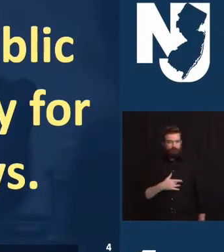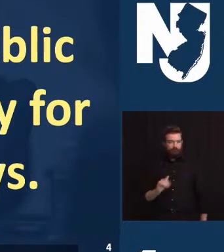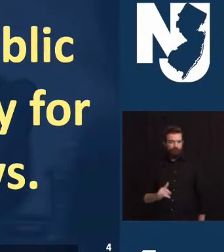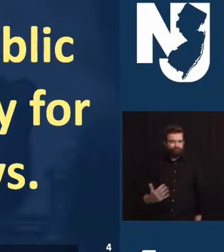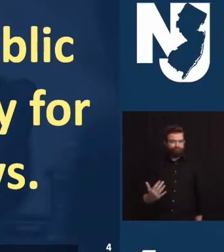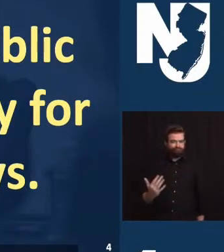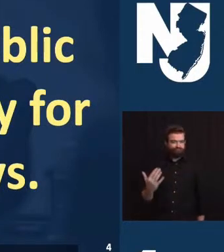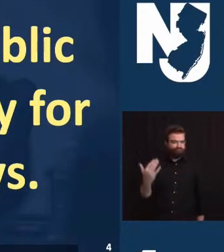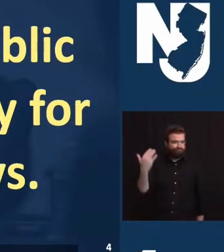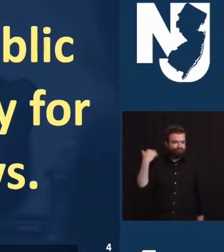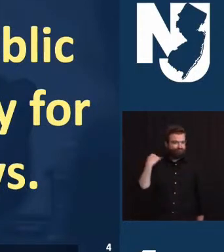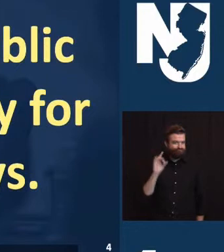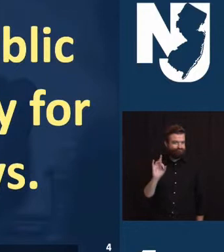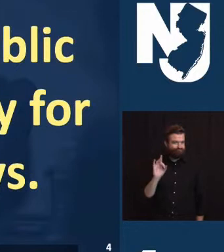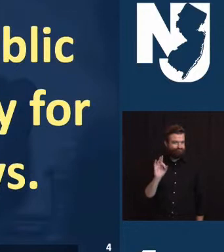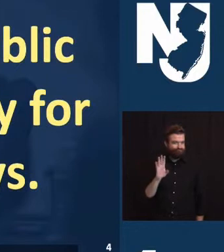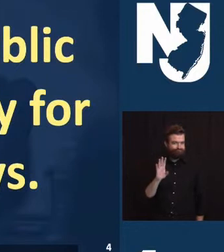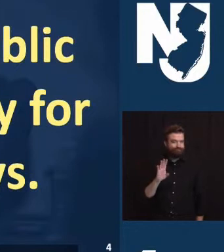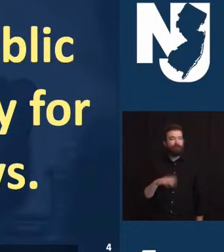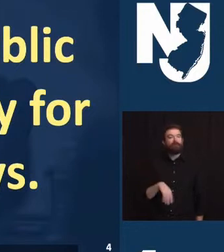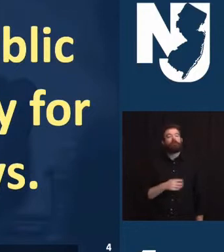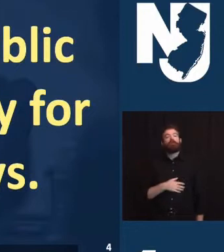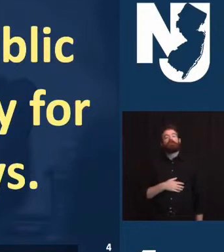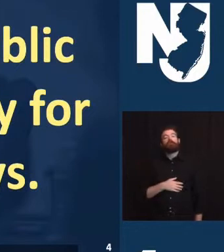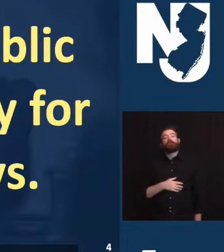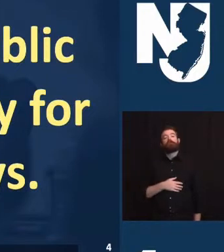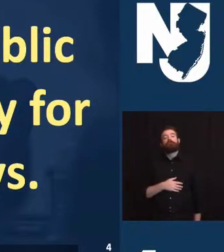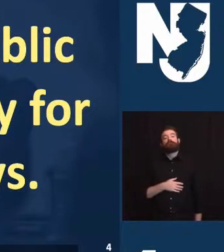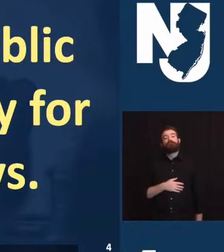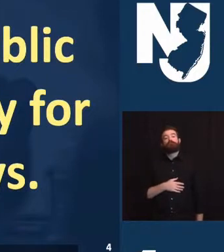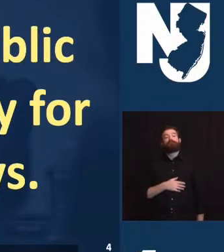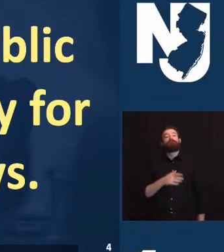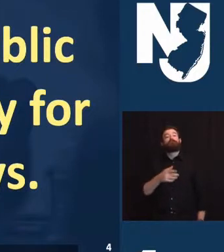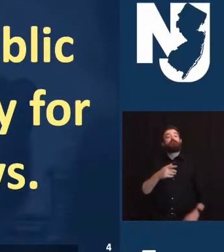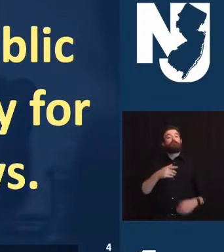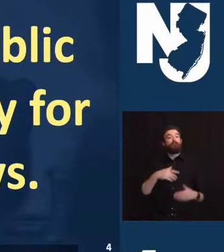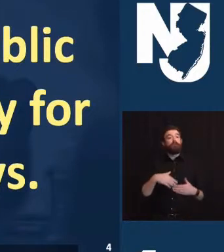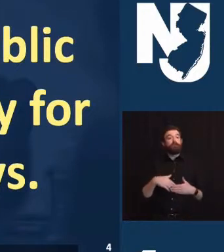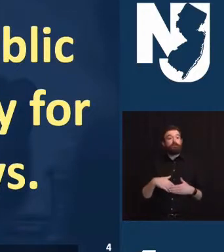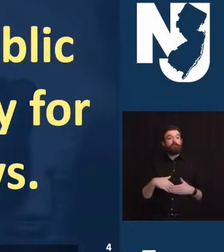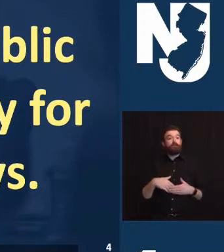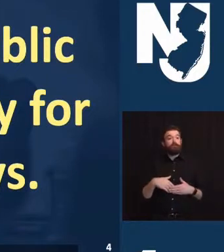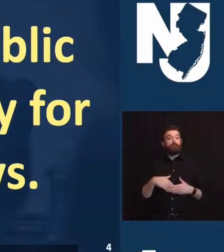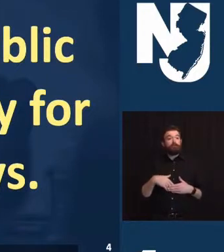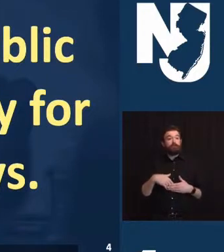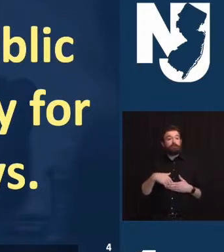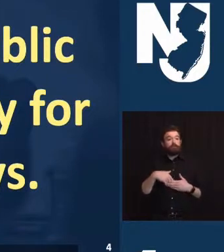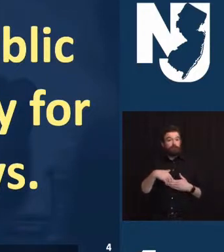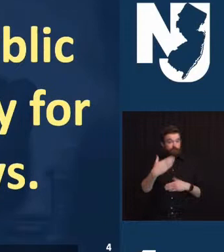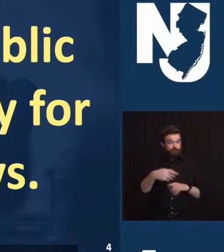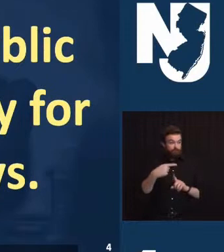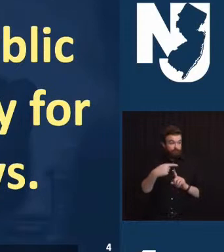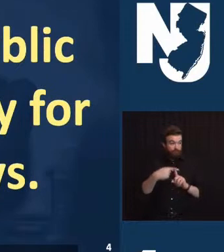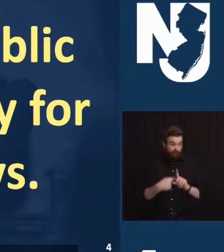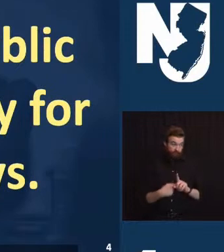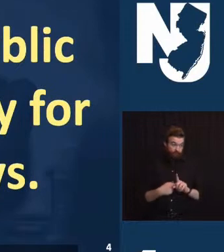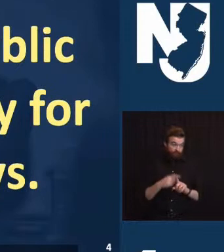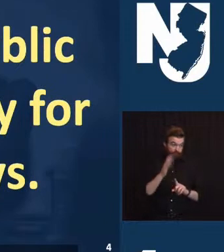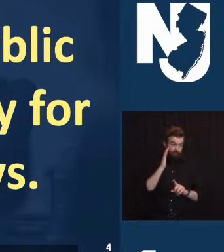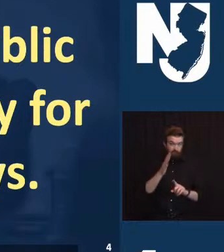allow it to expire next month, while at the same time providing a path forward to ensure that we maintain